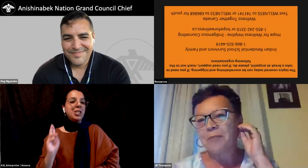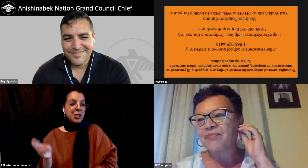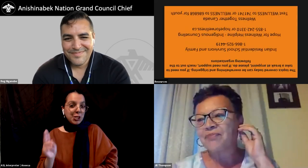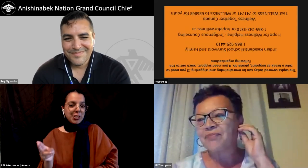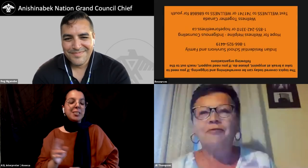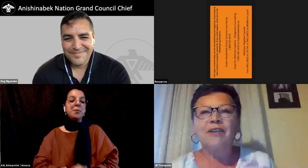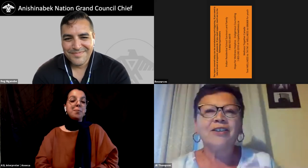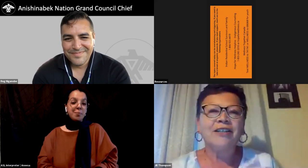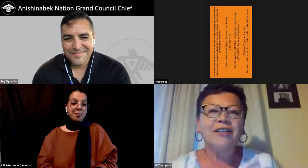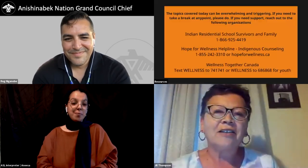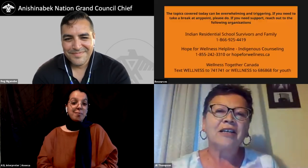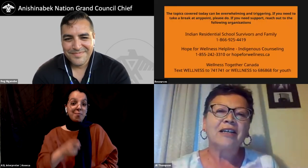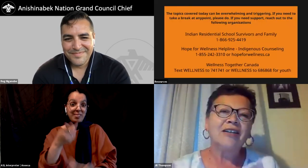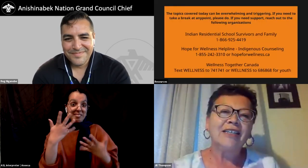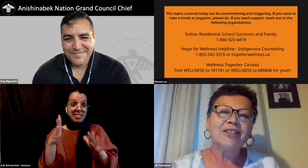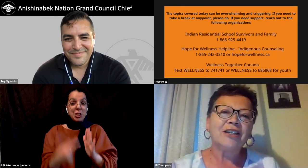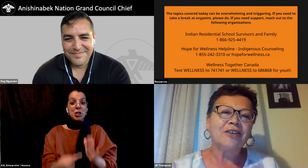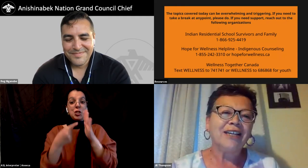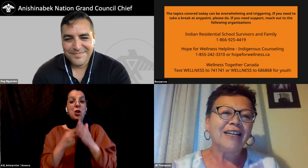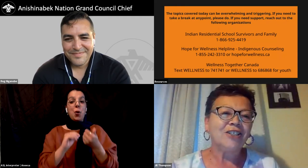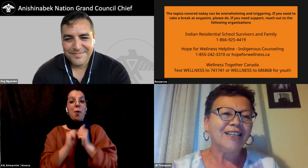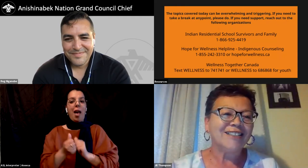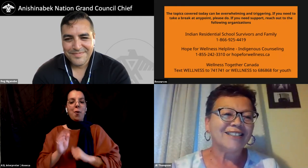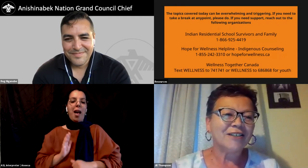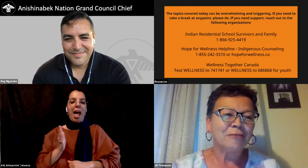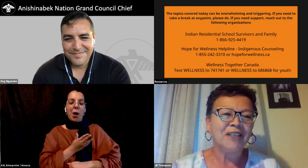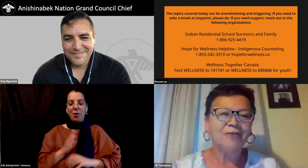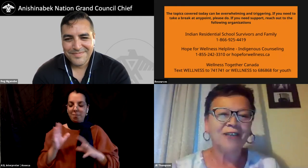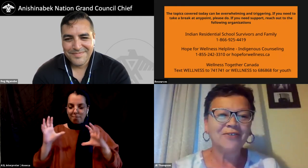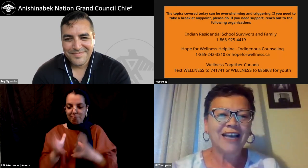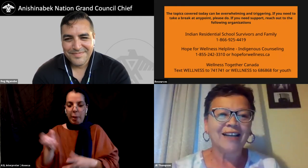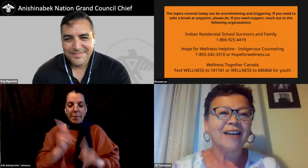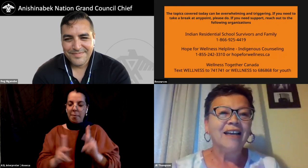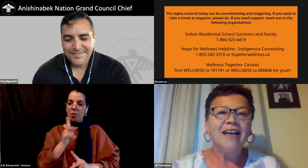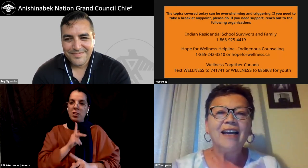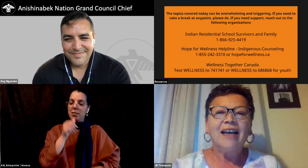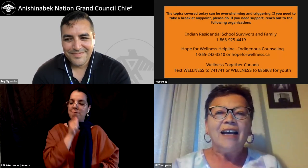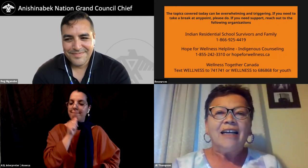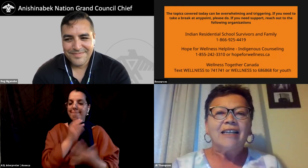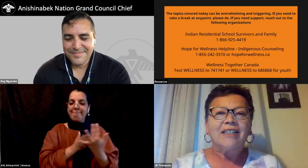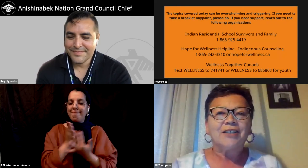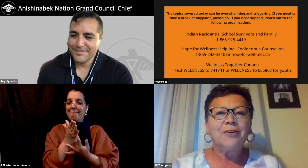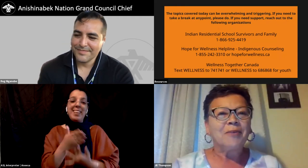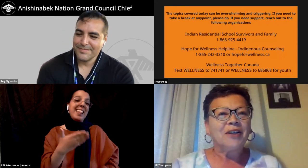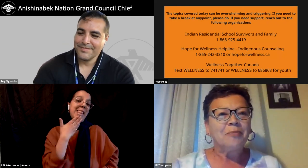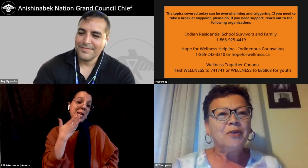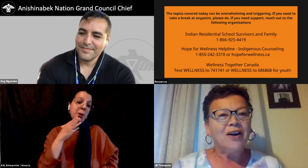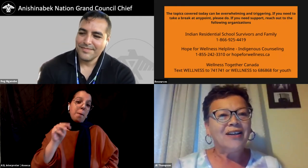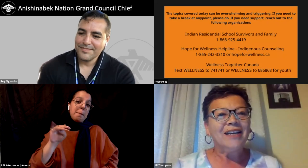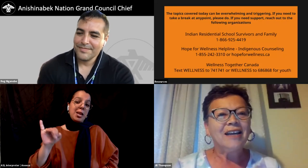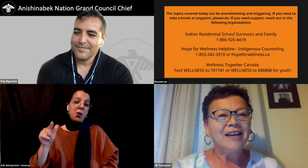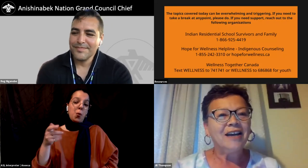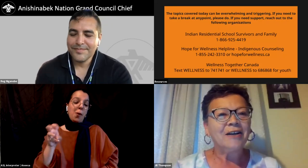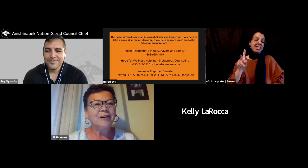how resilient our nation, our great nation is. Miigwech for that. So I'm going to